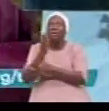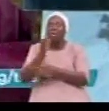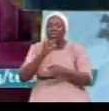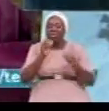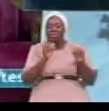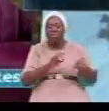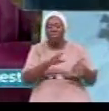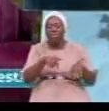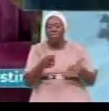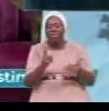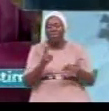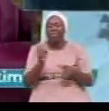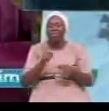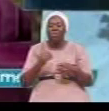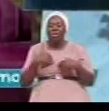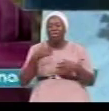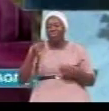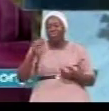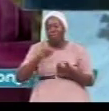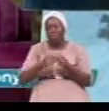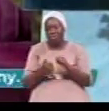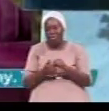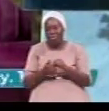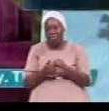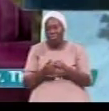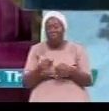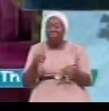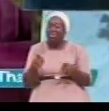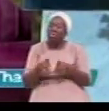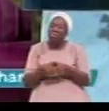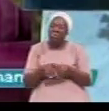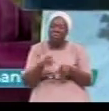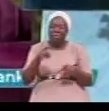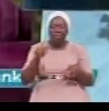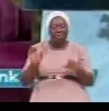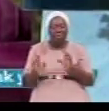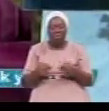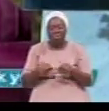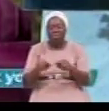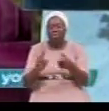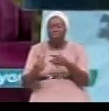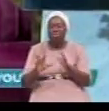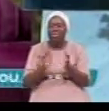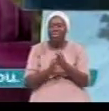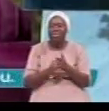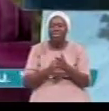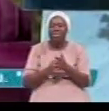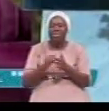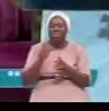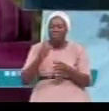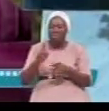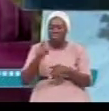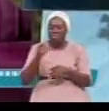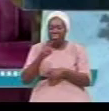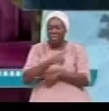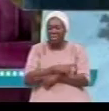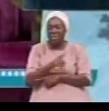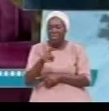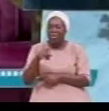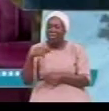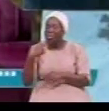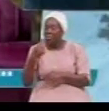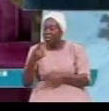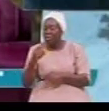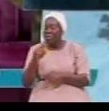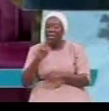place the other one where we had the challenge. And so I was doing that. in one of the days he specifically mentioned my